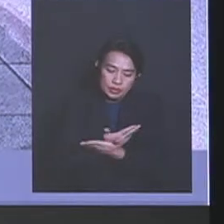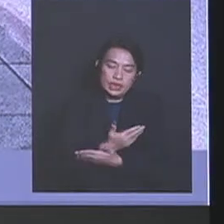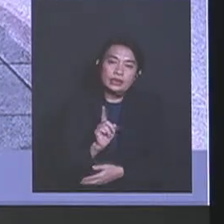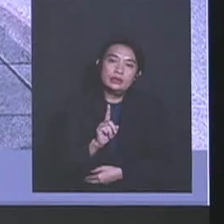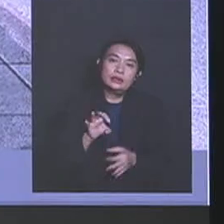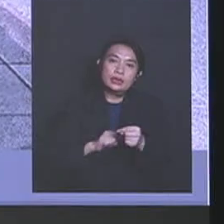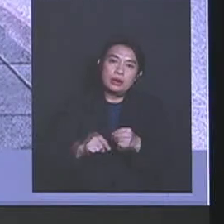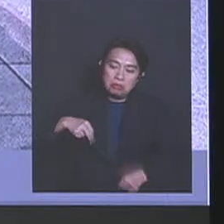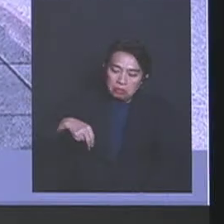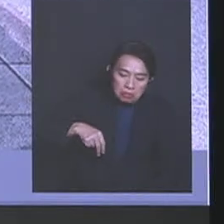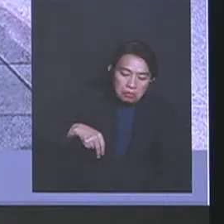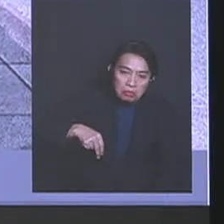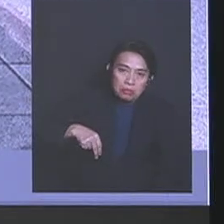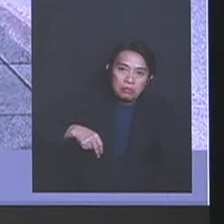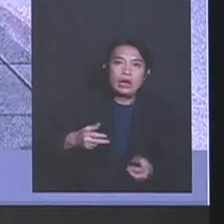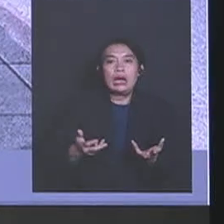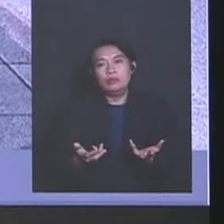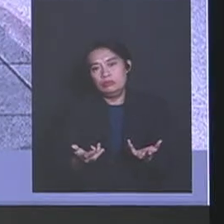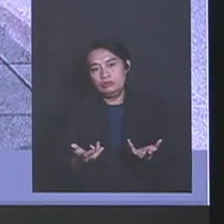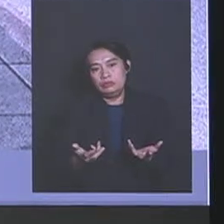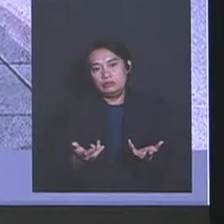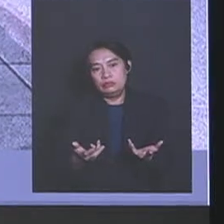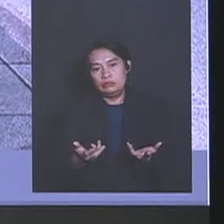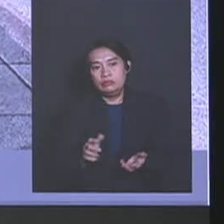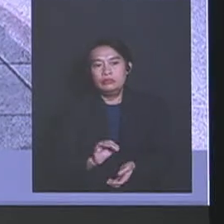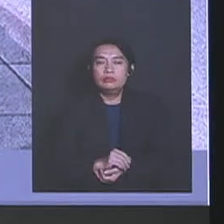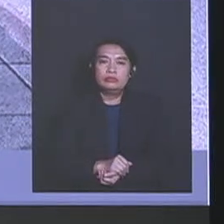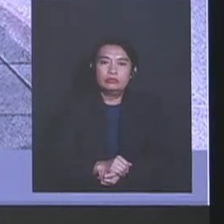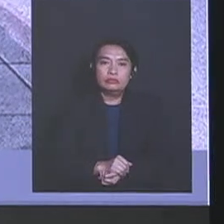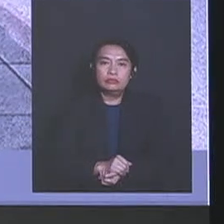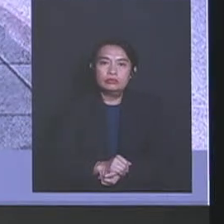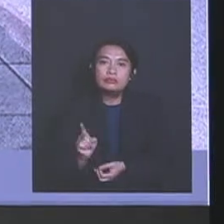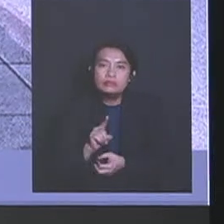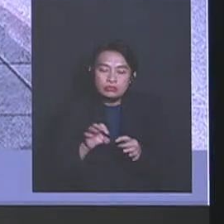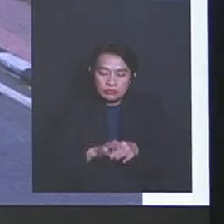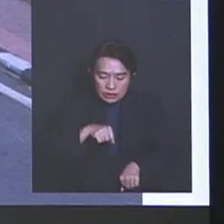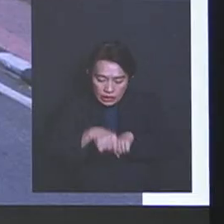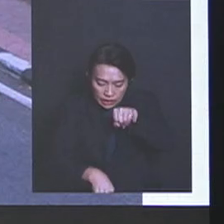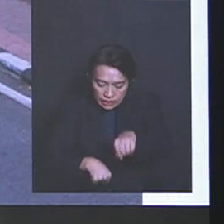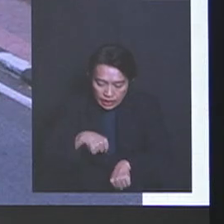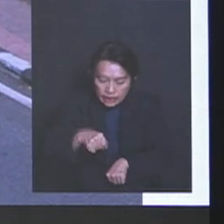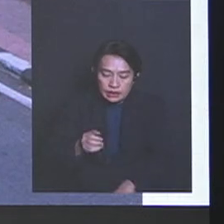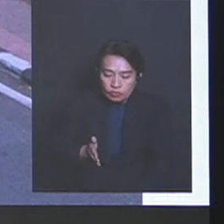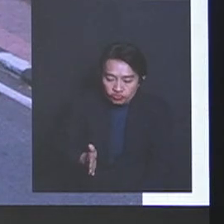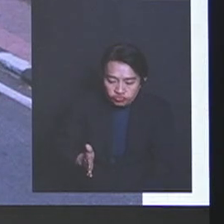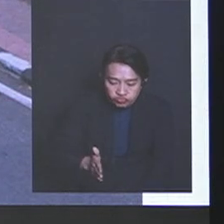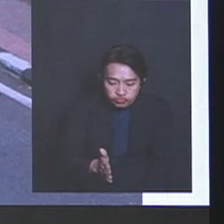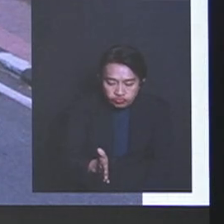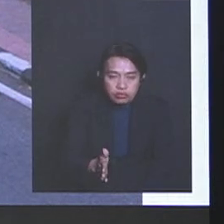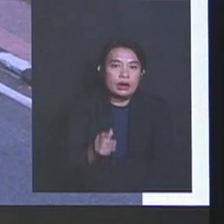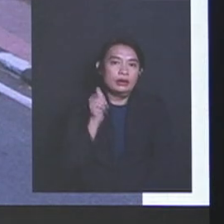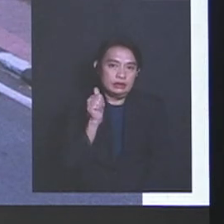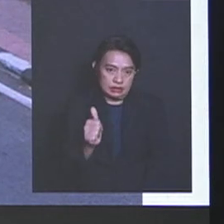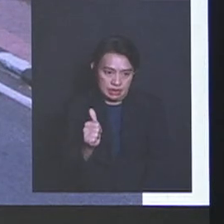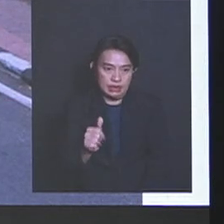sharing, we use public bike and can bike to the station, and it's easy to walk. And this junction,